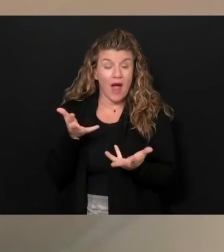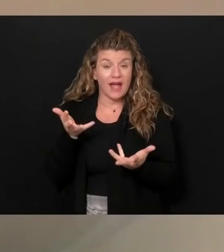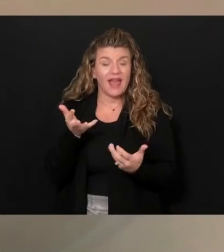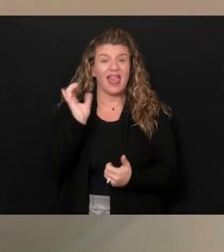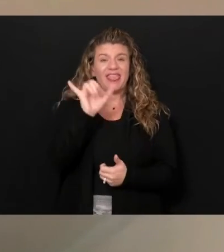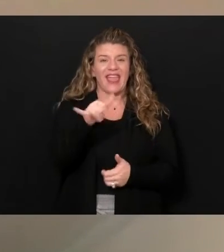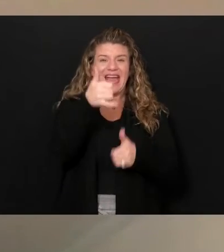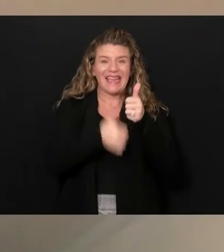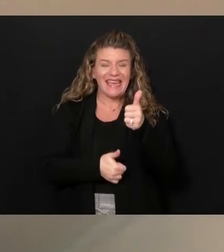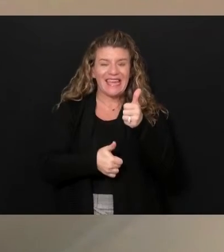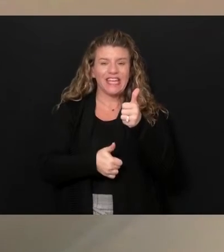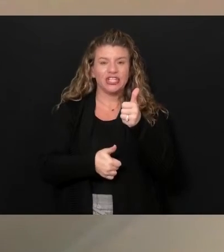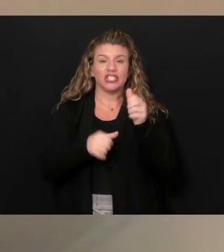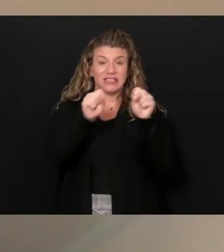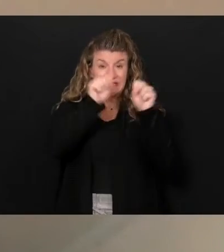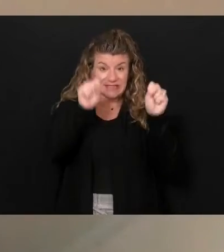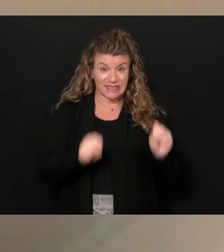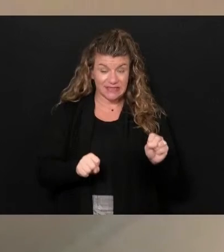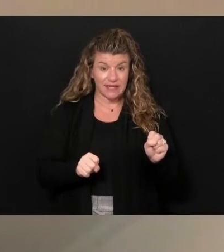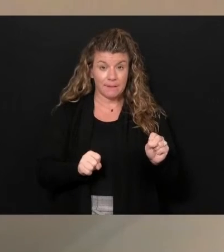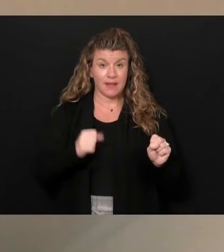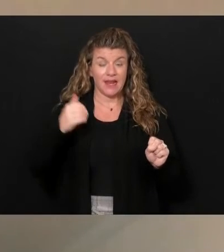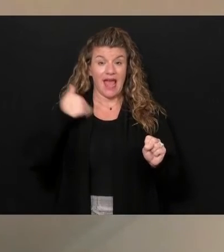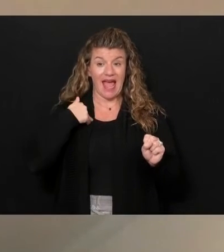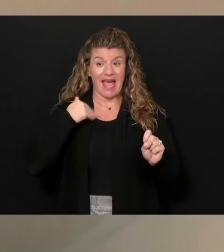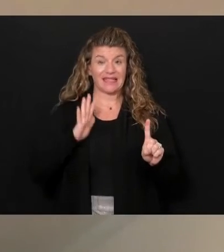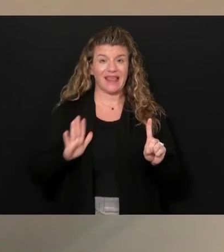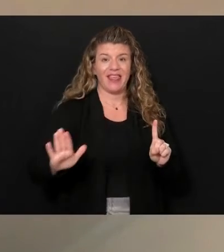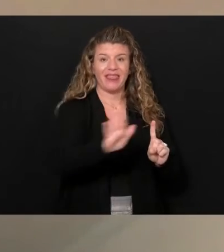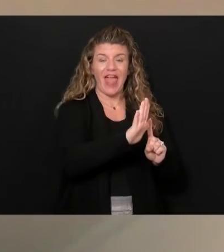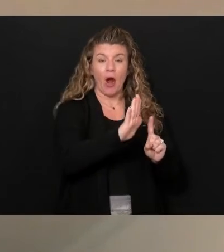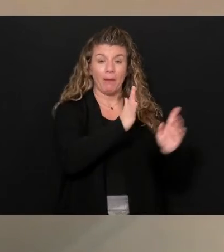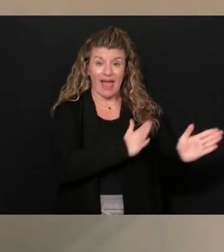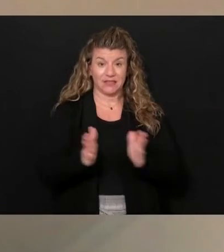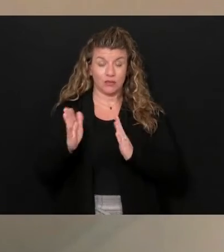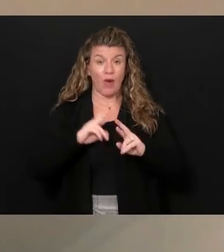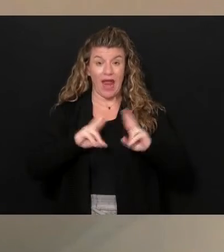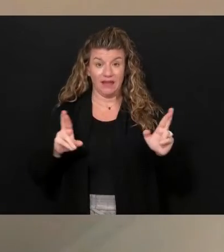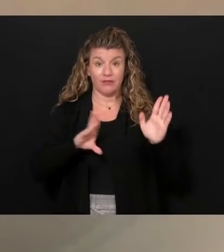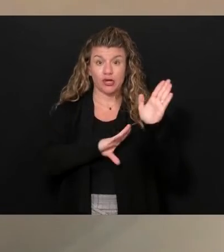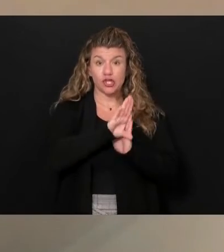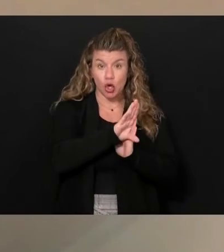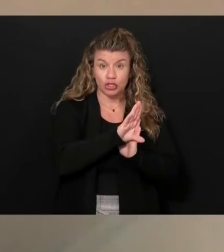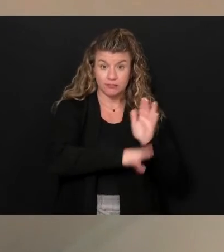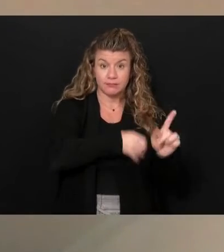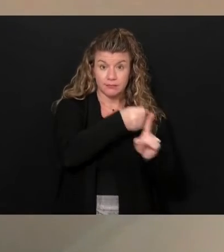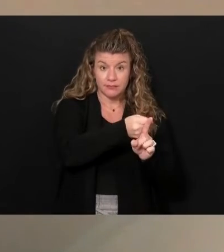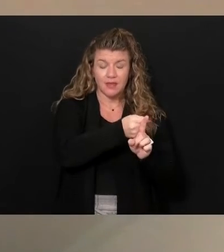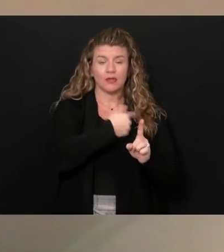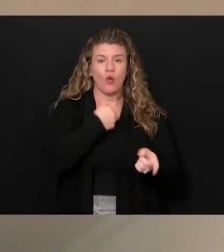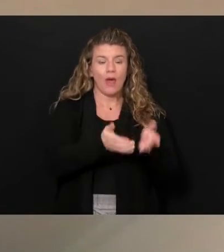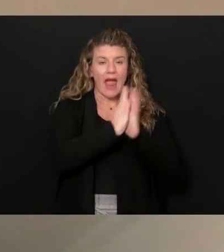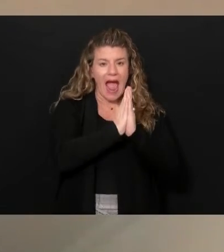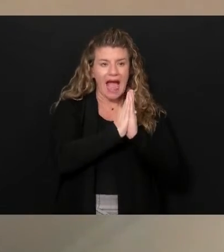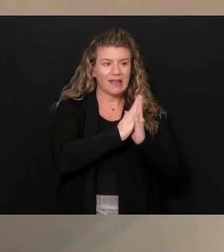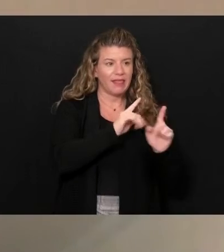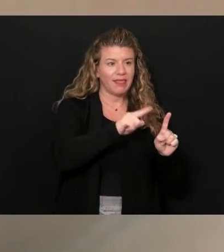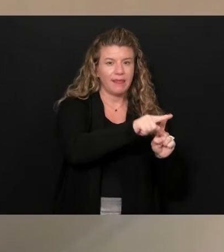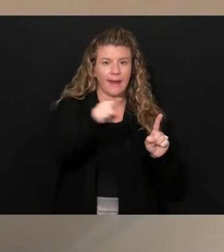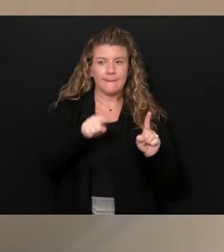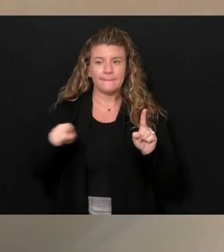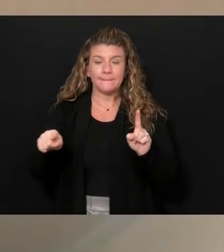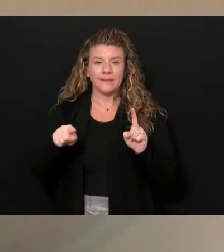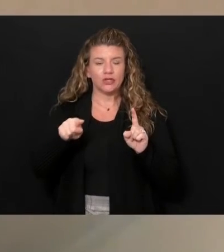that each system has their surge plans. And so we asked them to